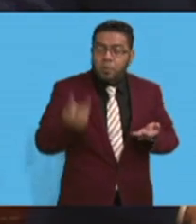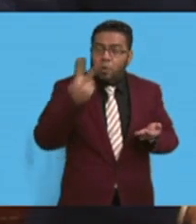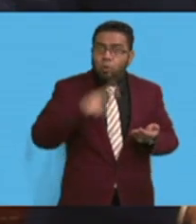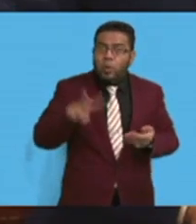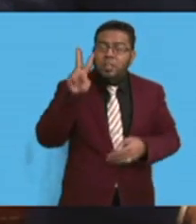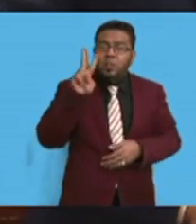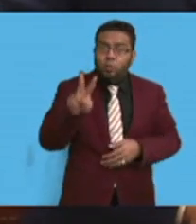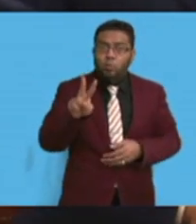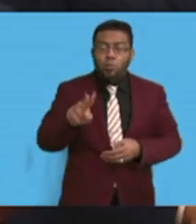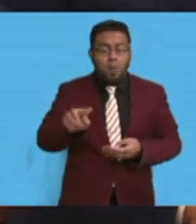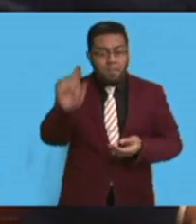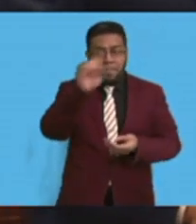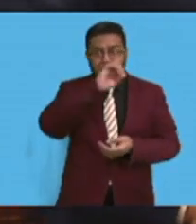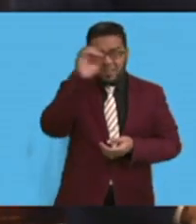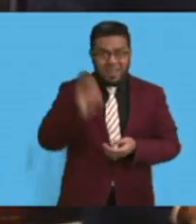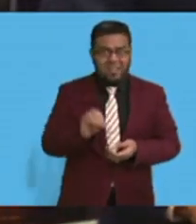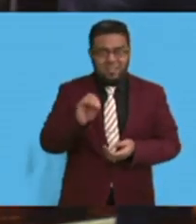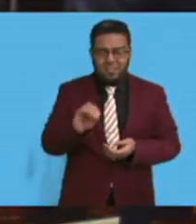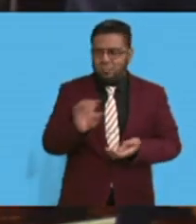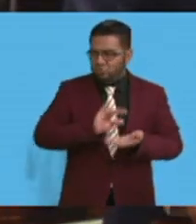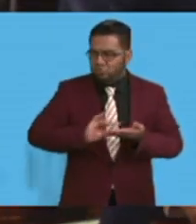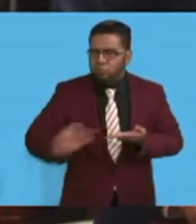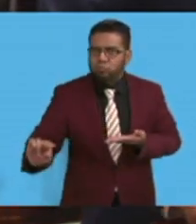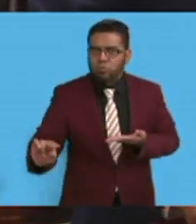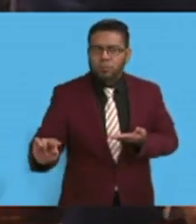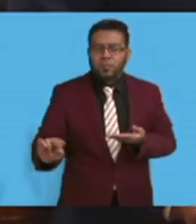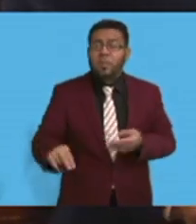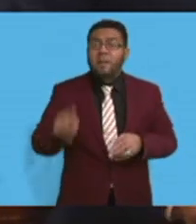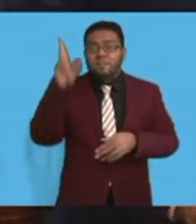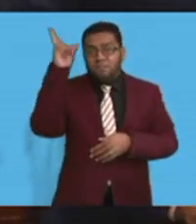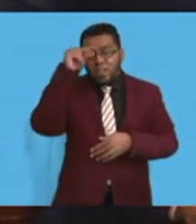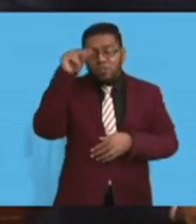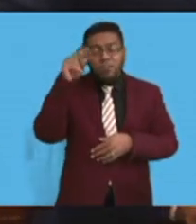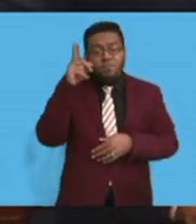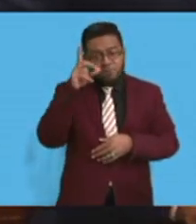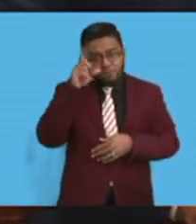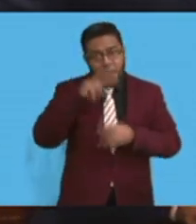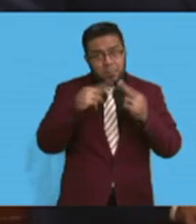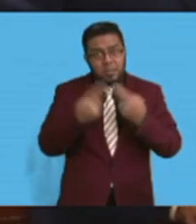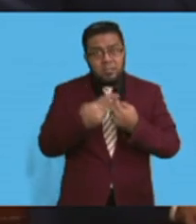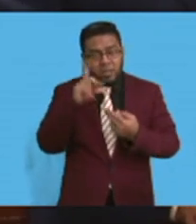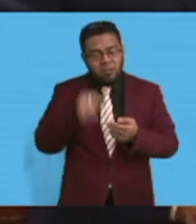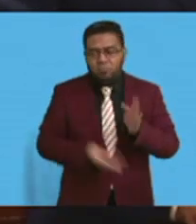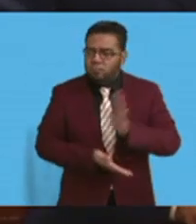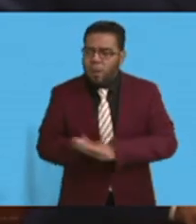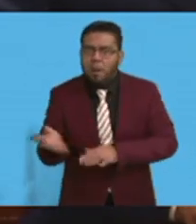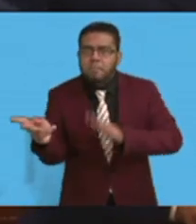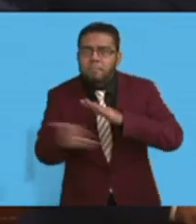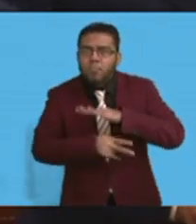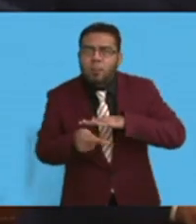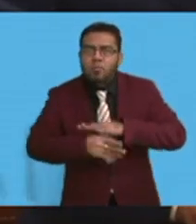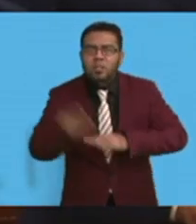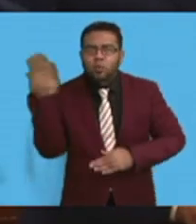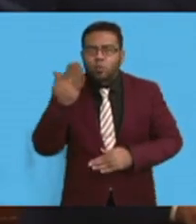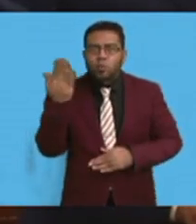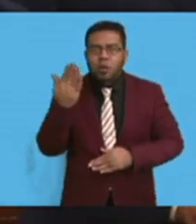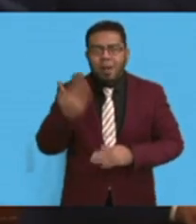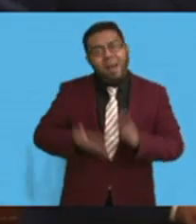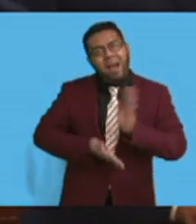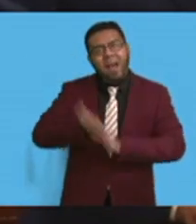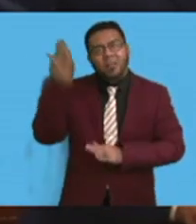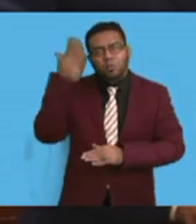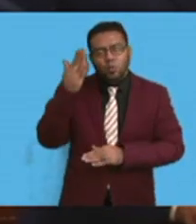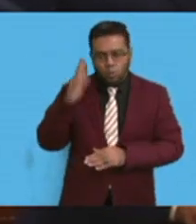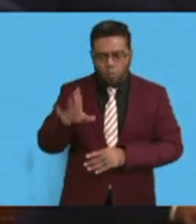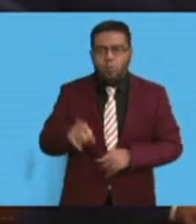government's total expenditure. Fijian families can send their children to primary and secondary school without worrying about money, because both will remain free